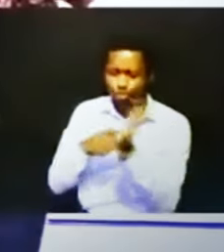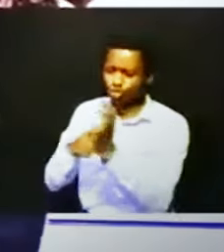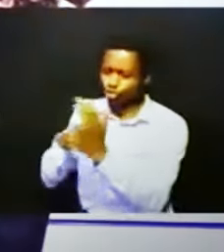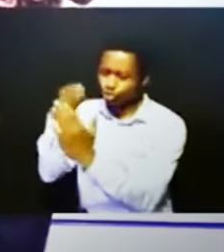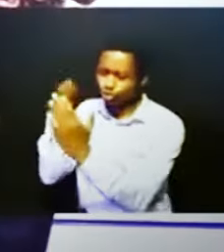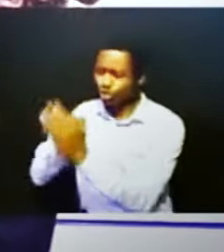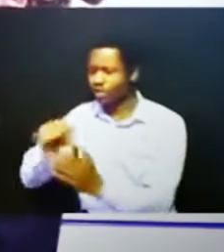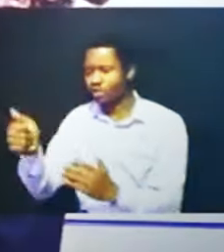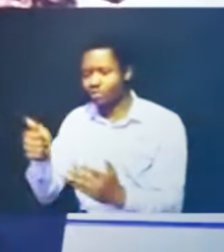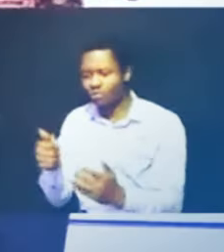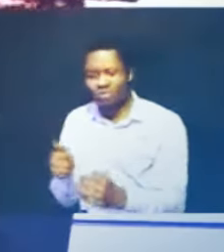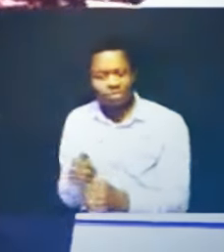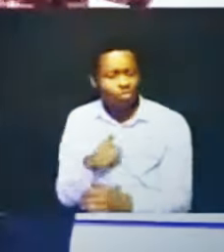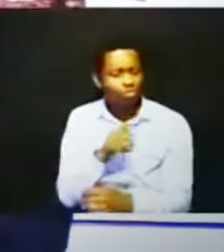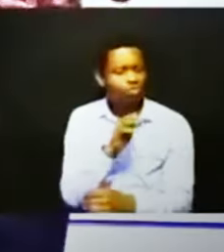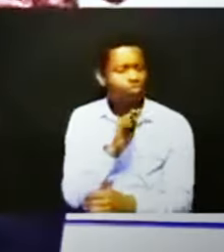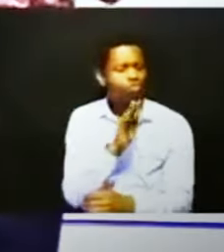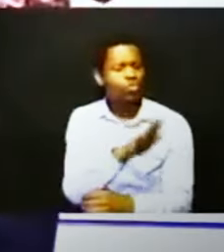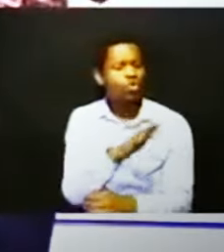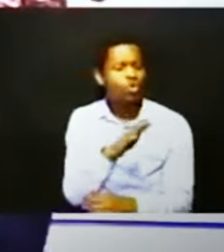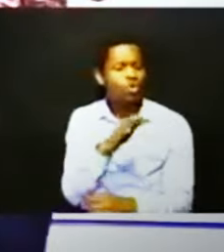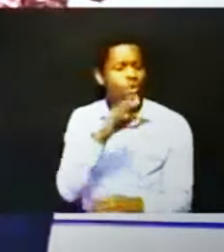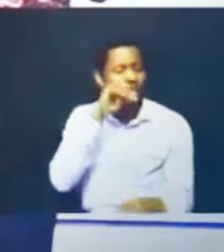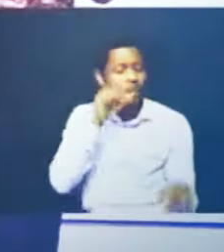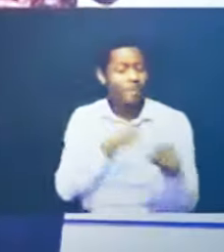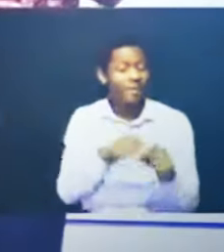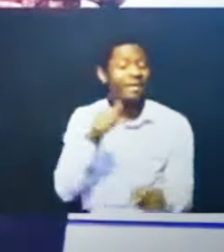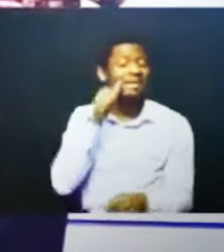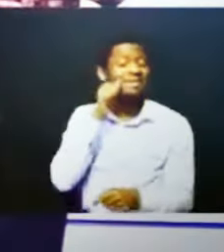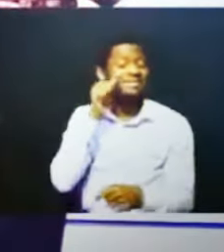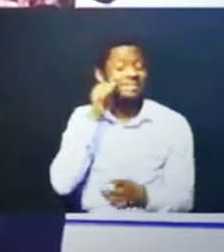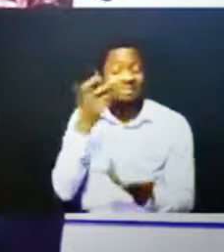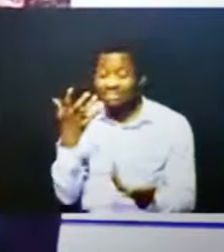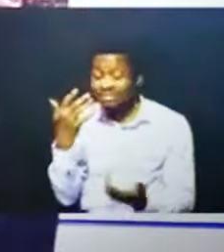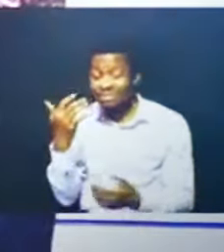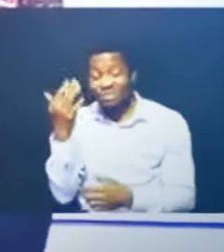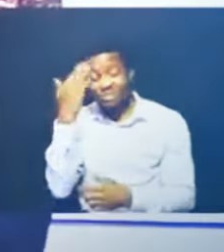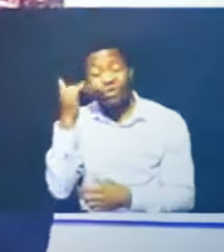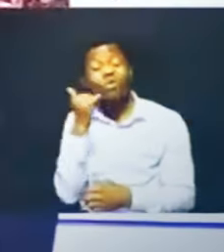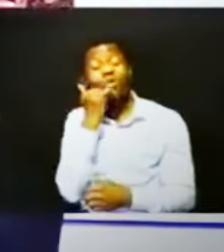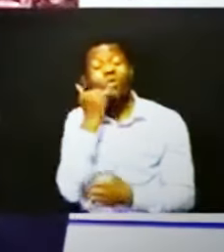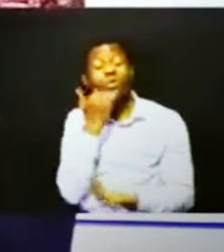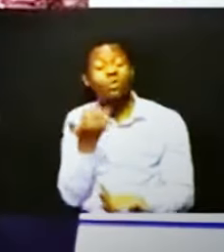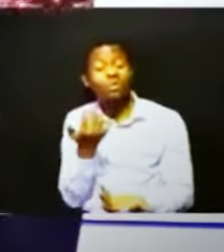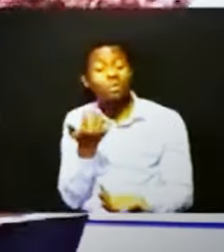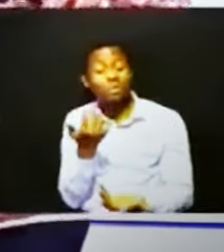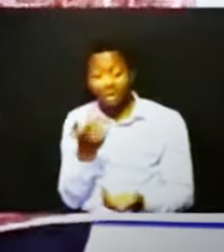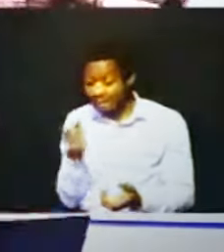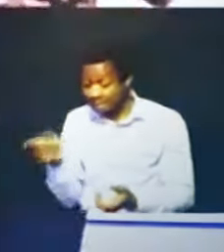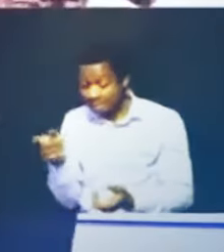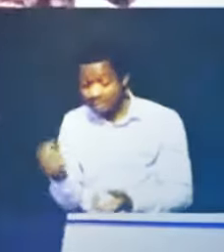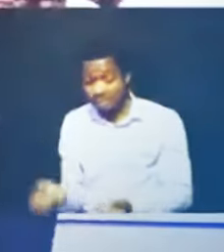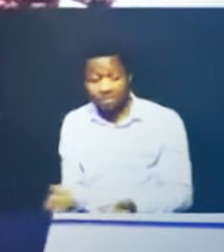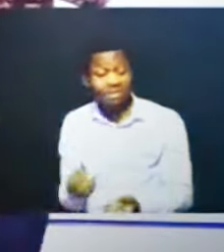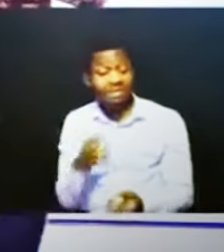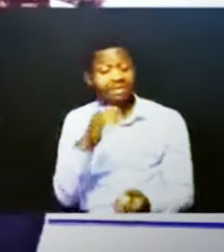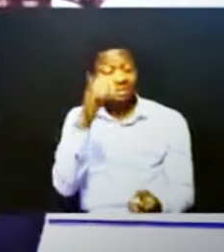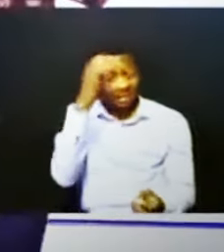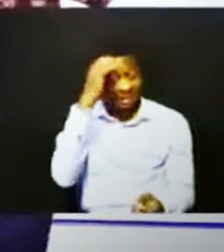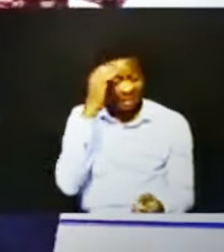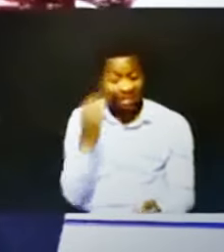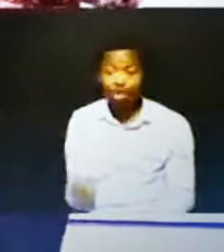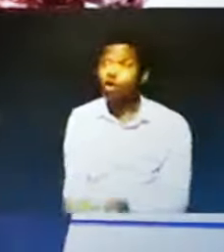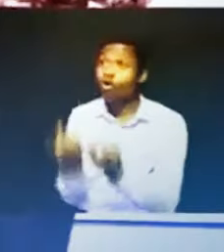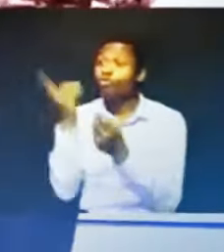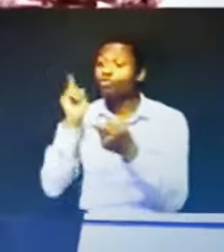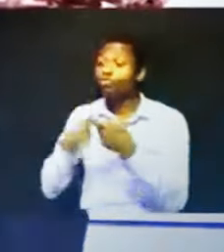the brother do to him? Was he the one to receive the offerings? So or no and ana ordin in sema for the anuana.